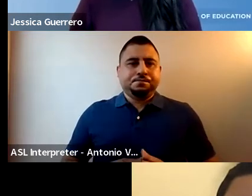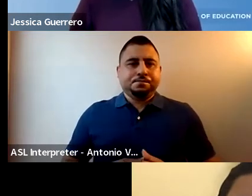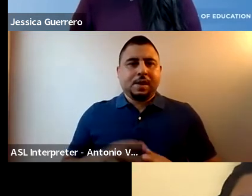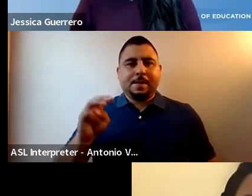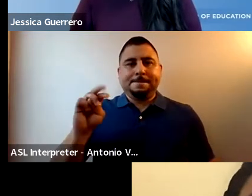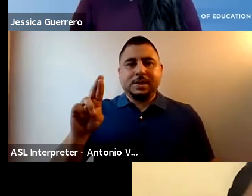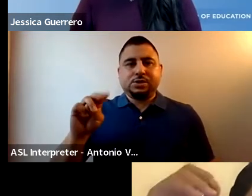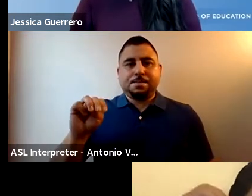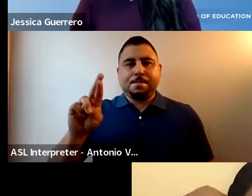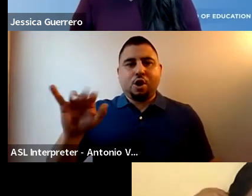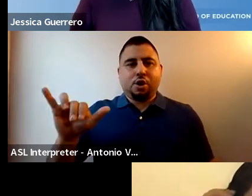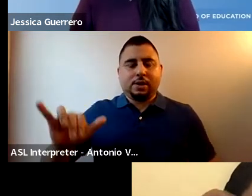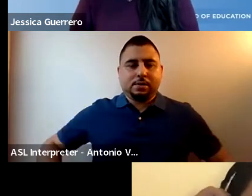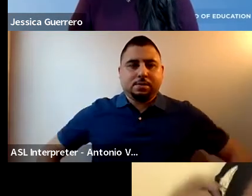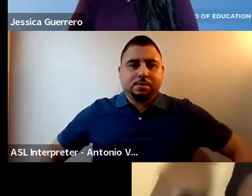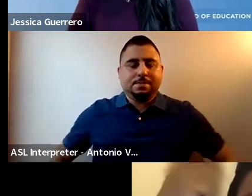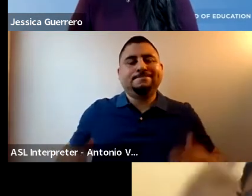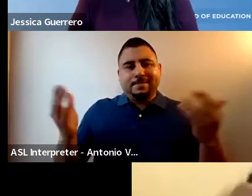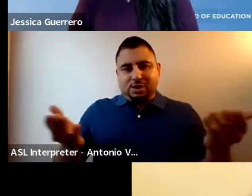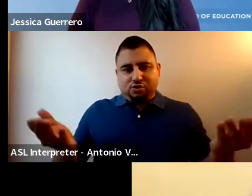Mr. Murray? Here.